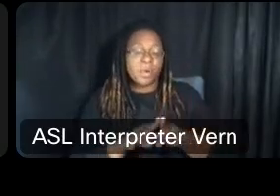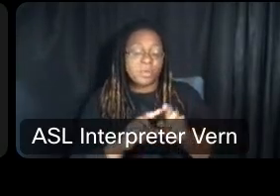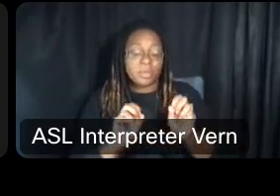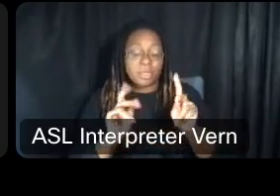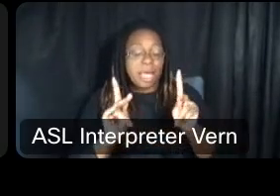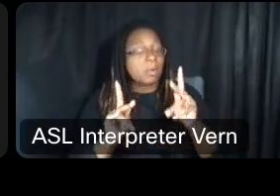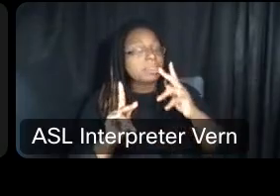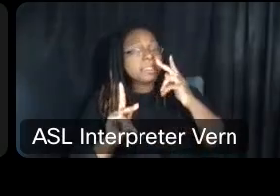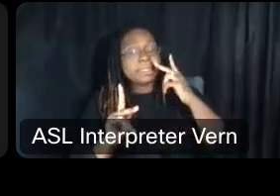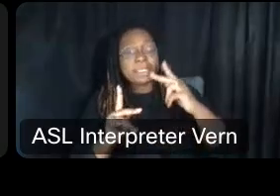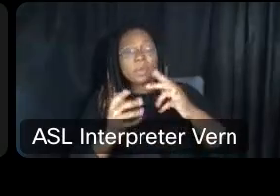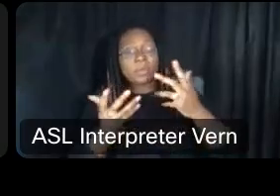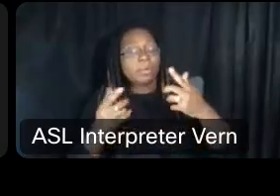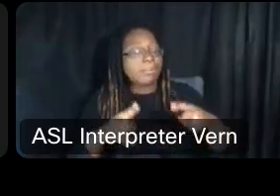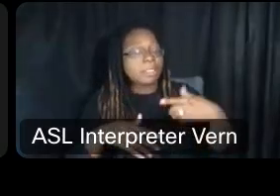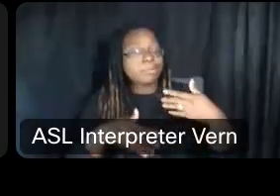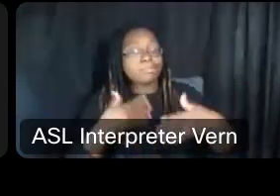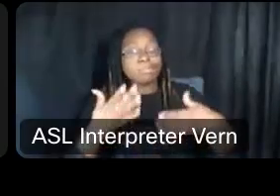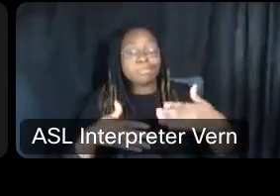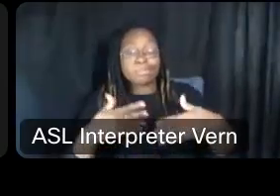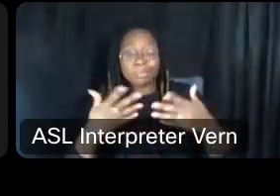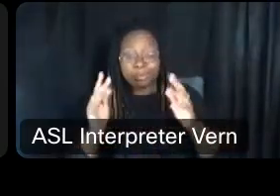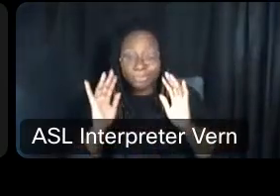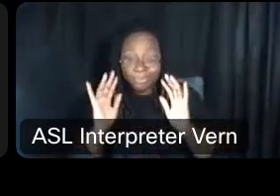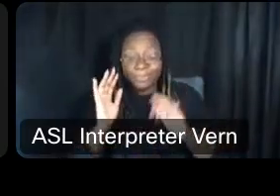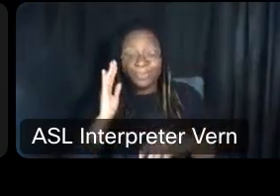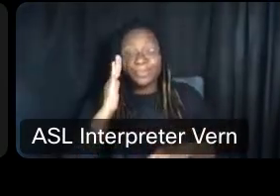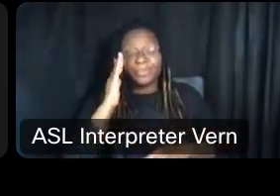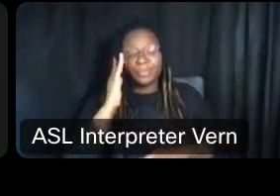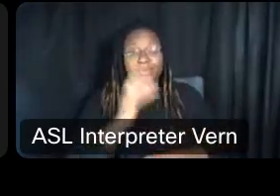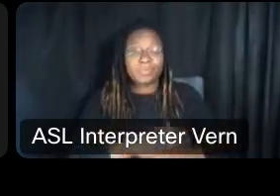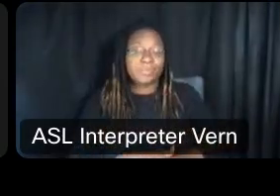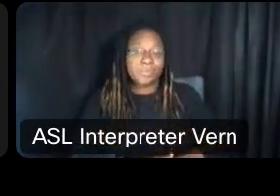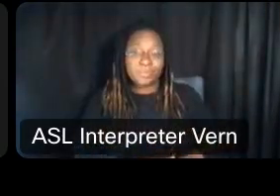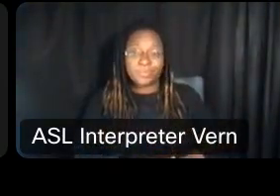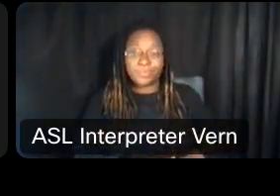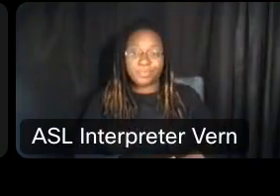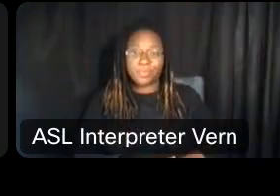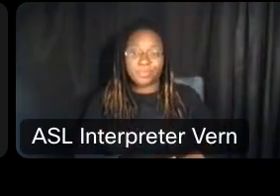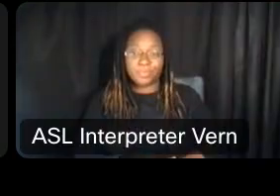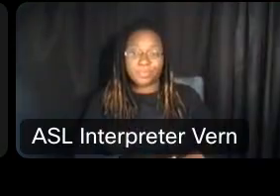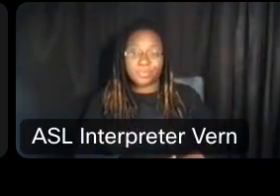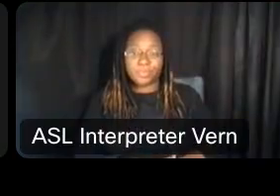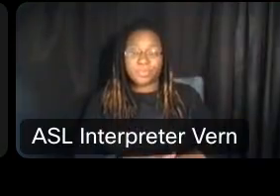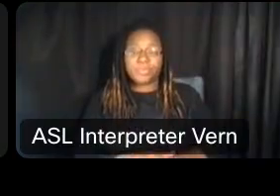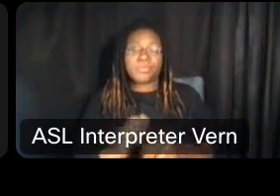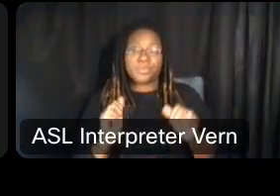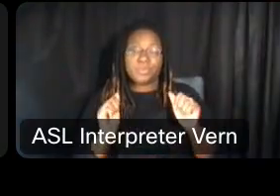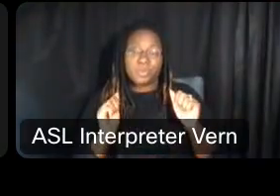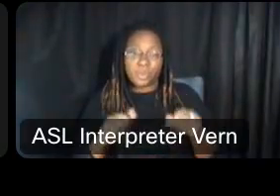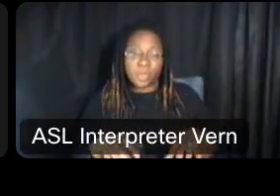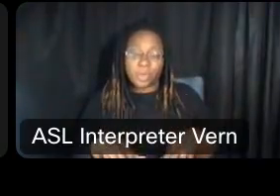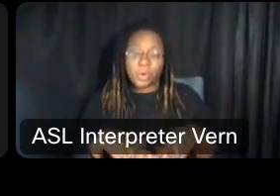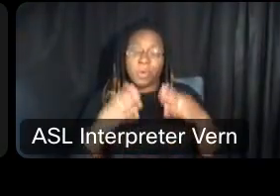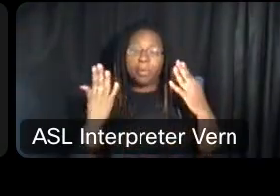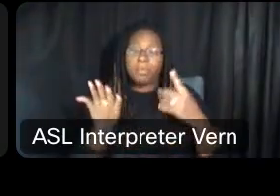from there. Now, on top of being able to open up some conversation, or often what I say, set